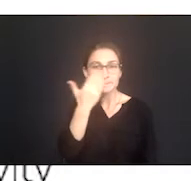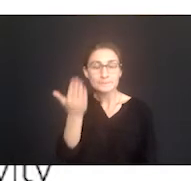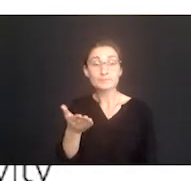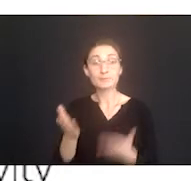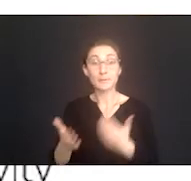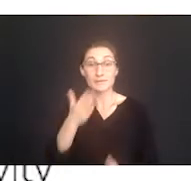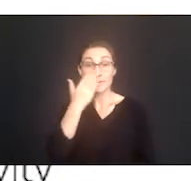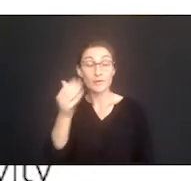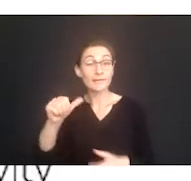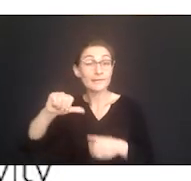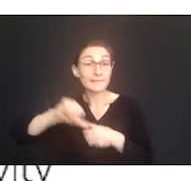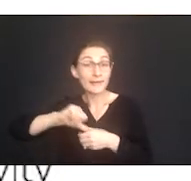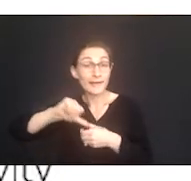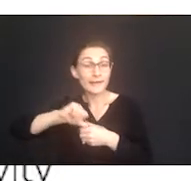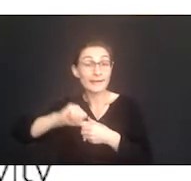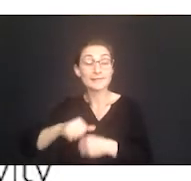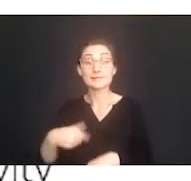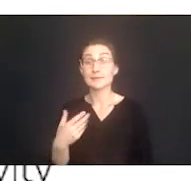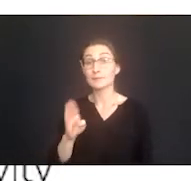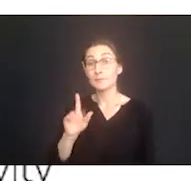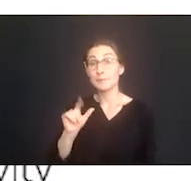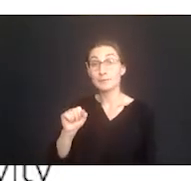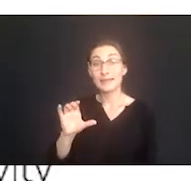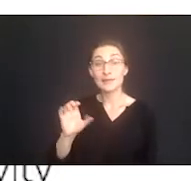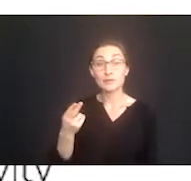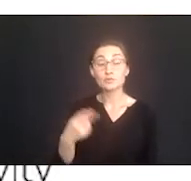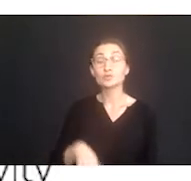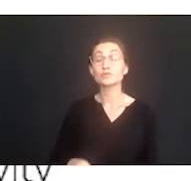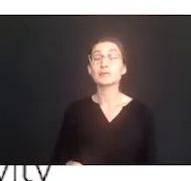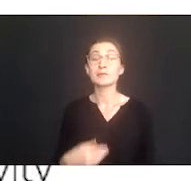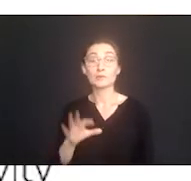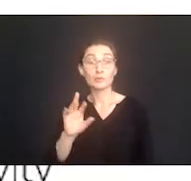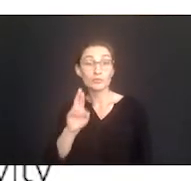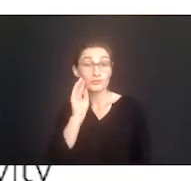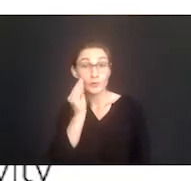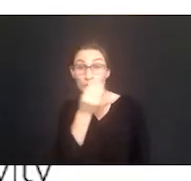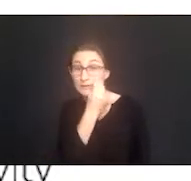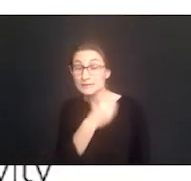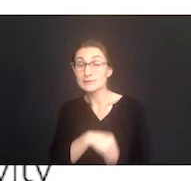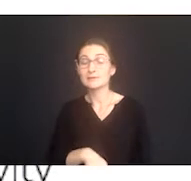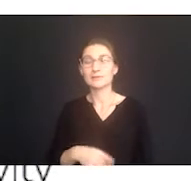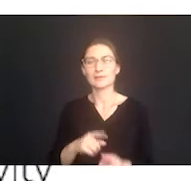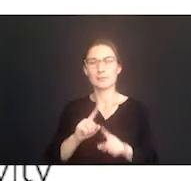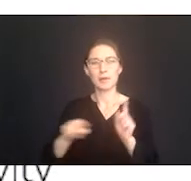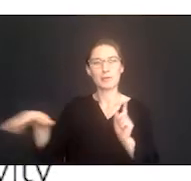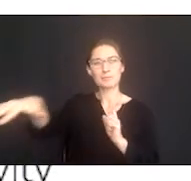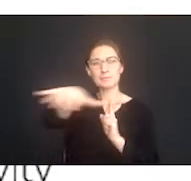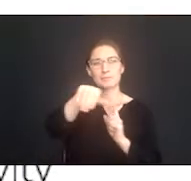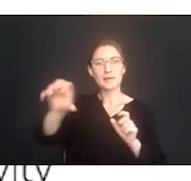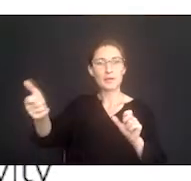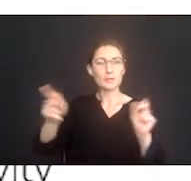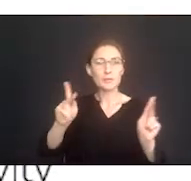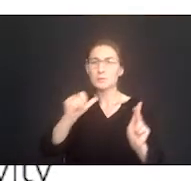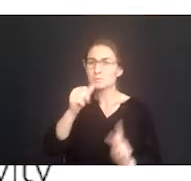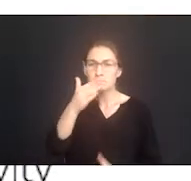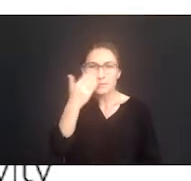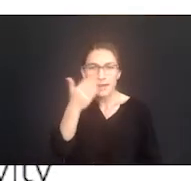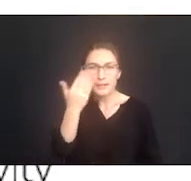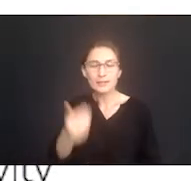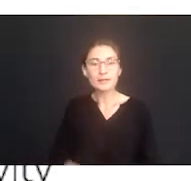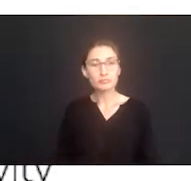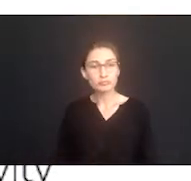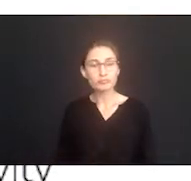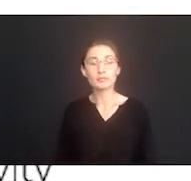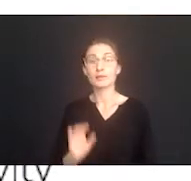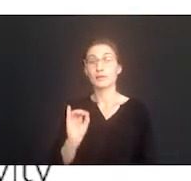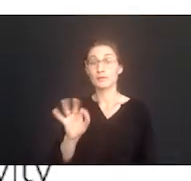Maybe they smell gasoline or bleach or roses or whatever it may be, but no one else around them is smelling this smell. Or if it's affecting their